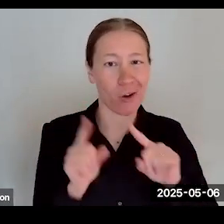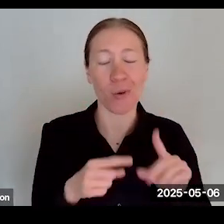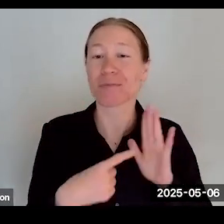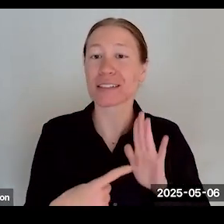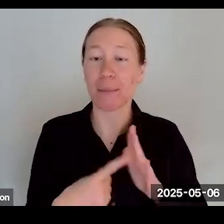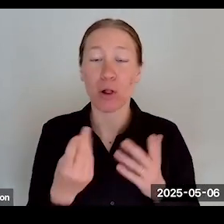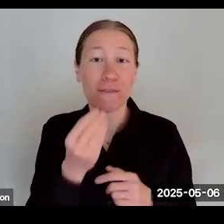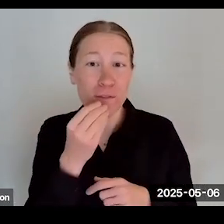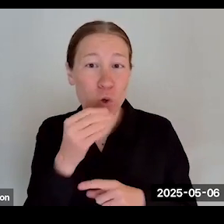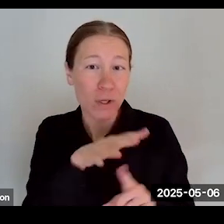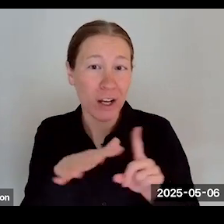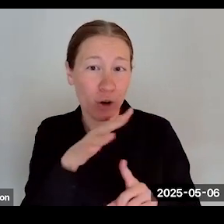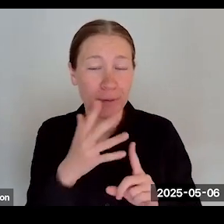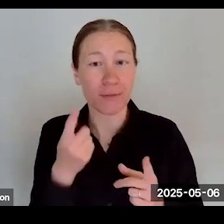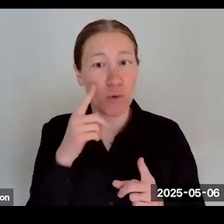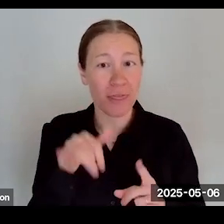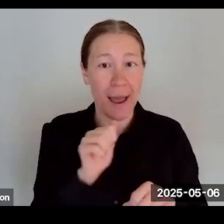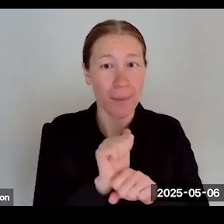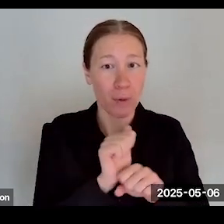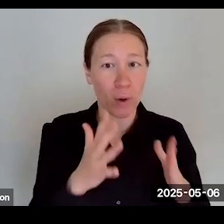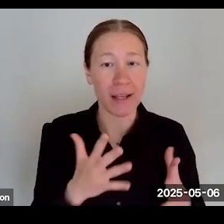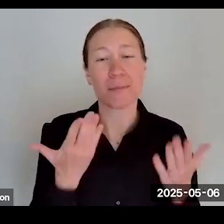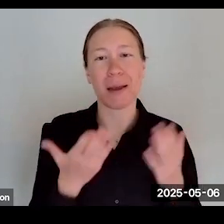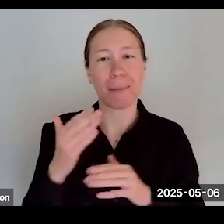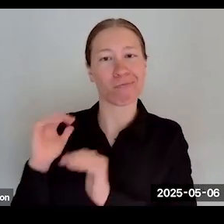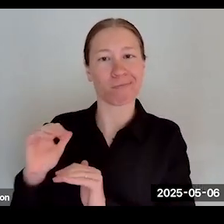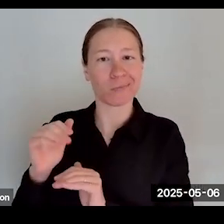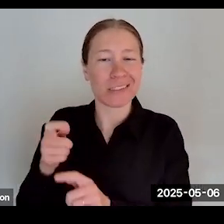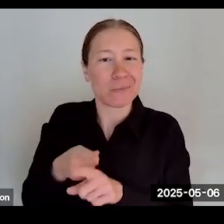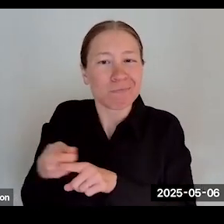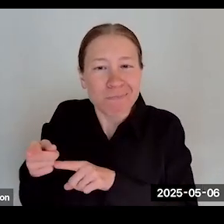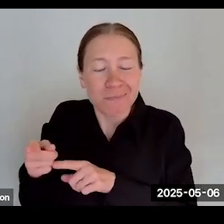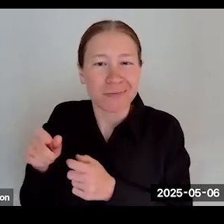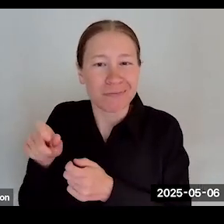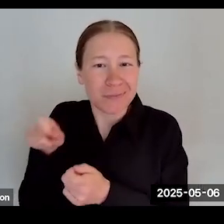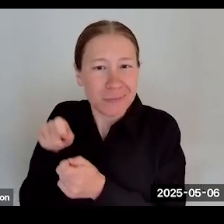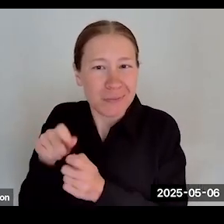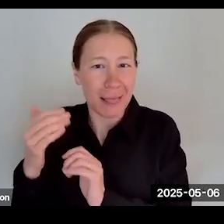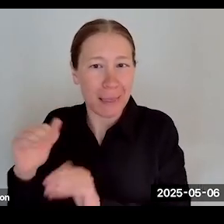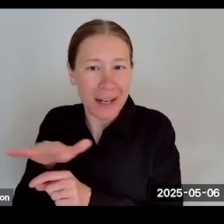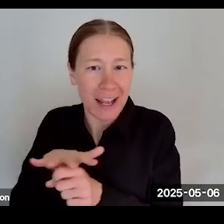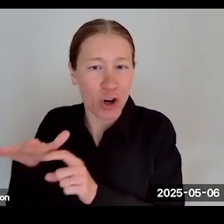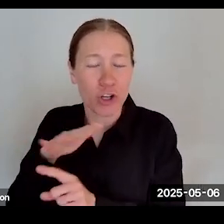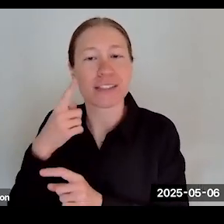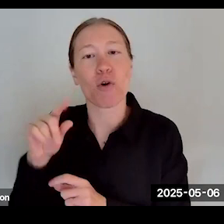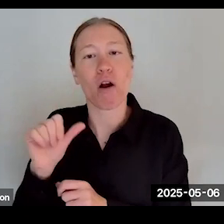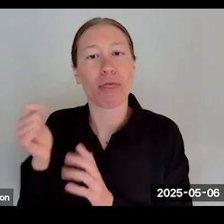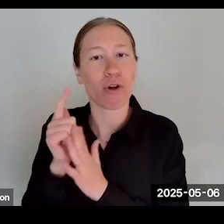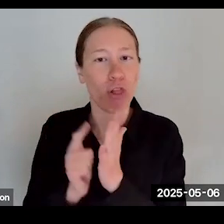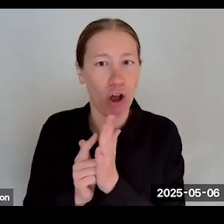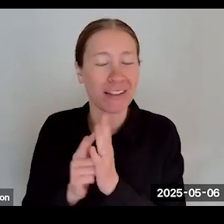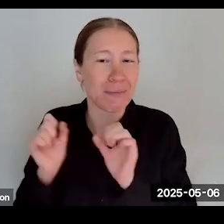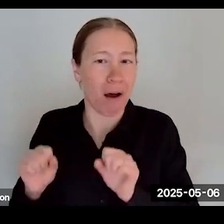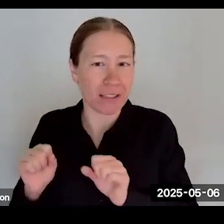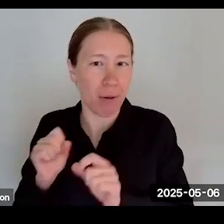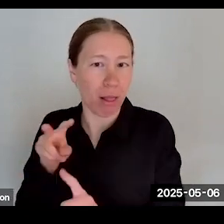handles food, the service animal may be restricted to specific areas where other regulations or laws could apply. However, this likely